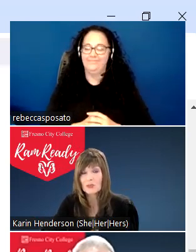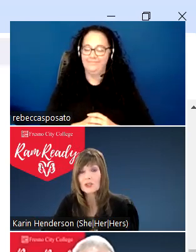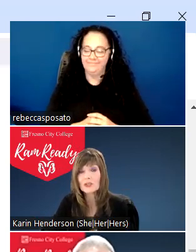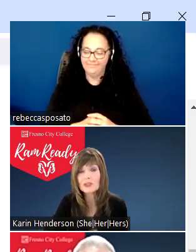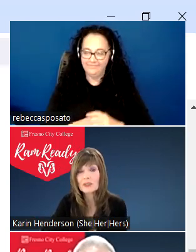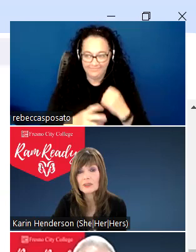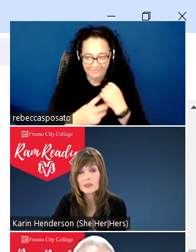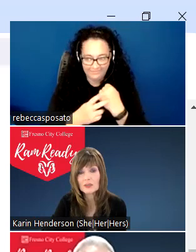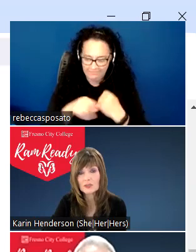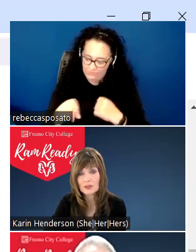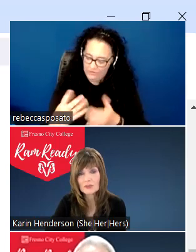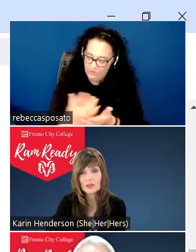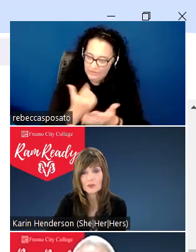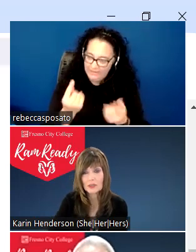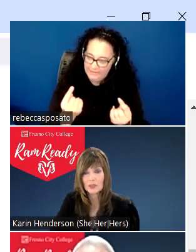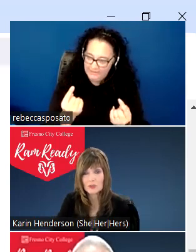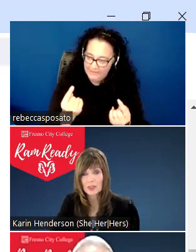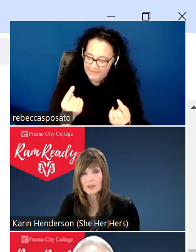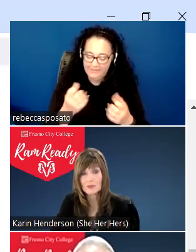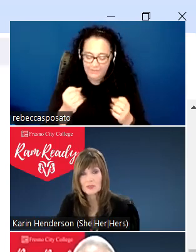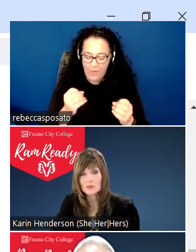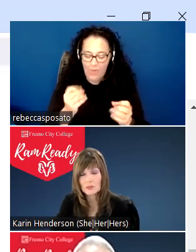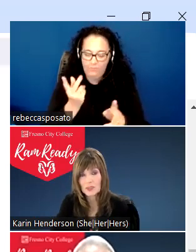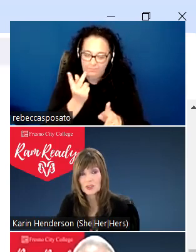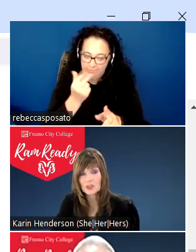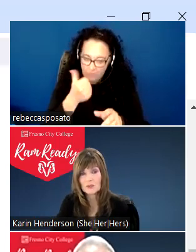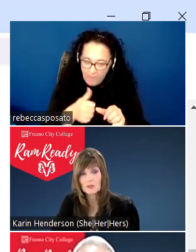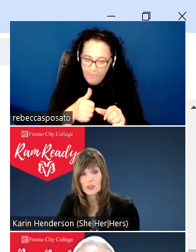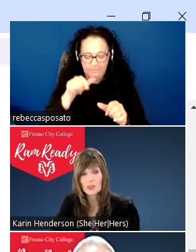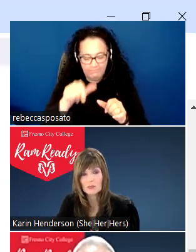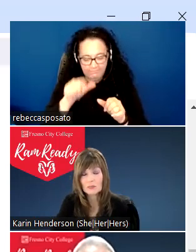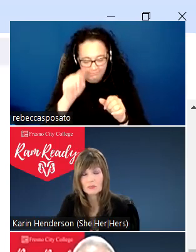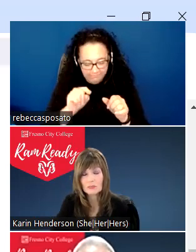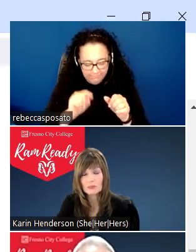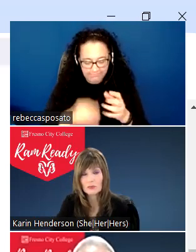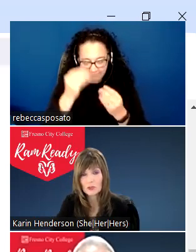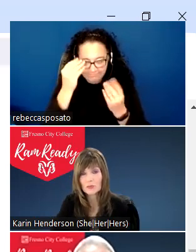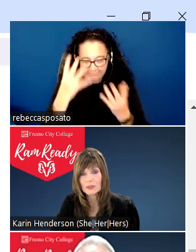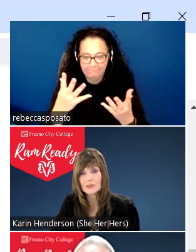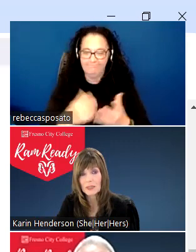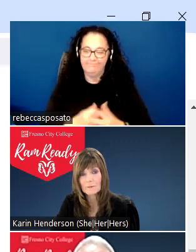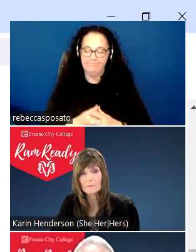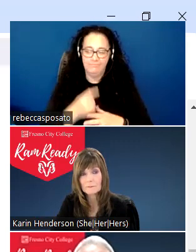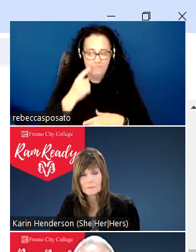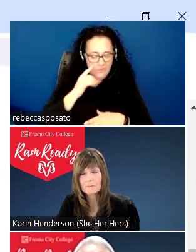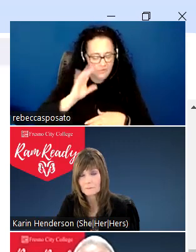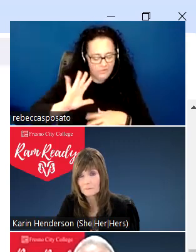something you've earned. So definitely want to keep track of this information for your